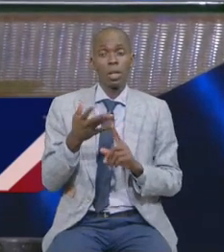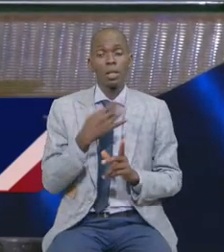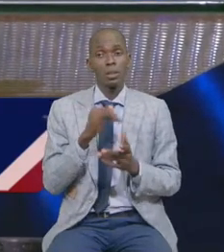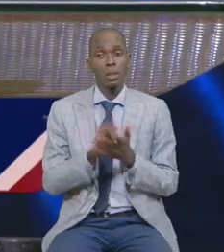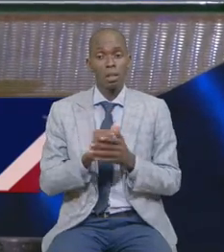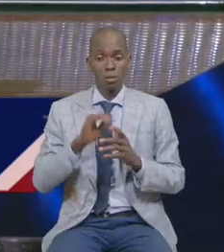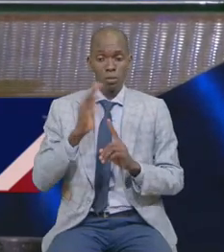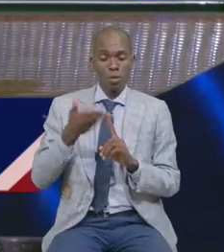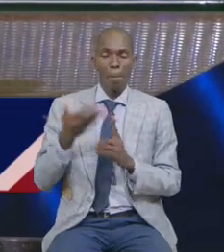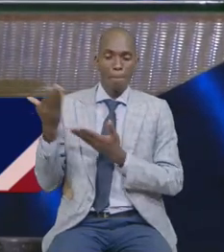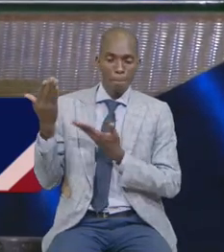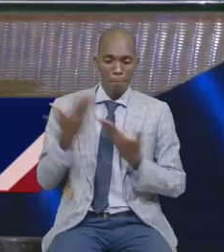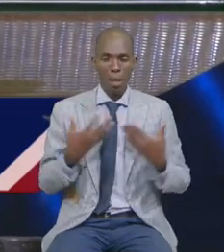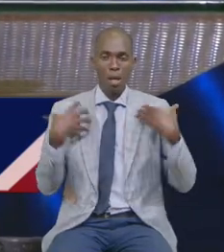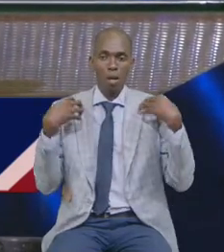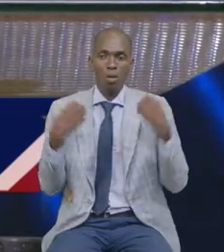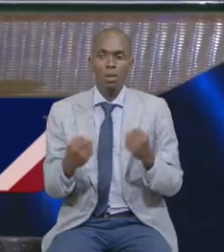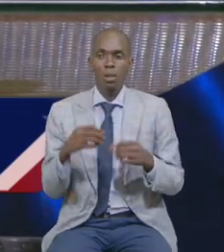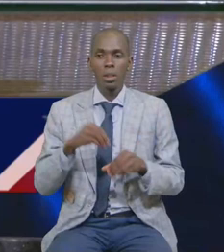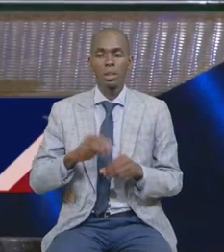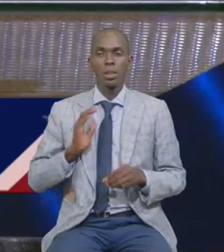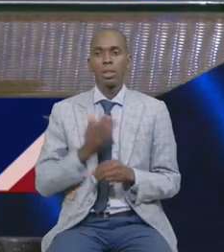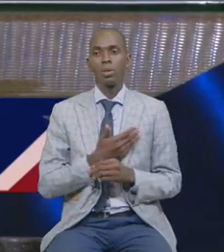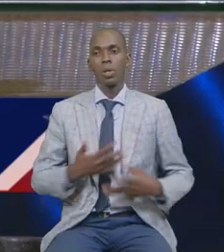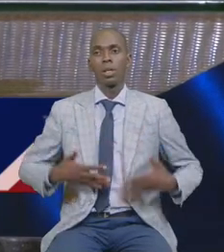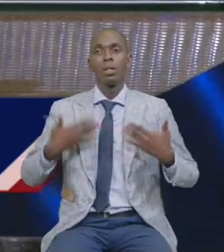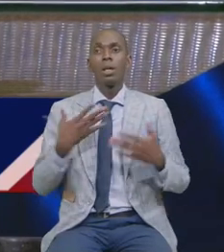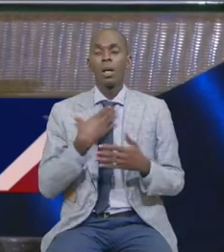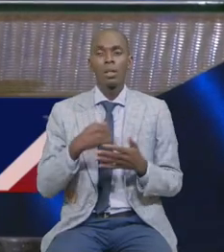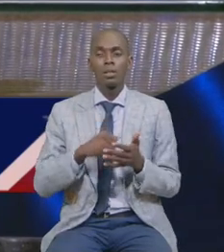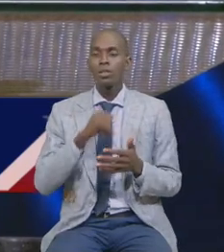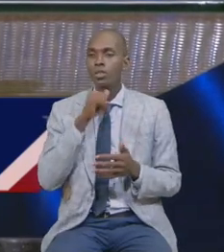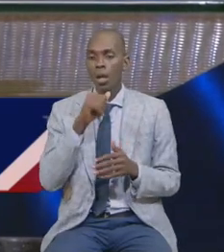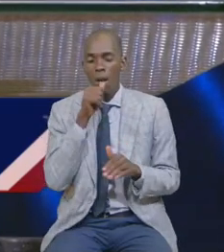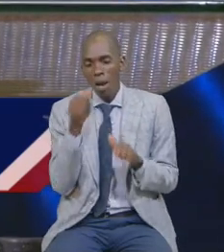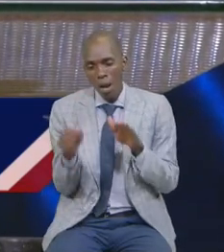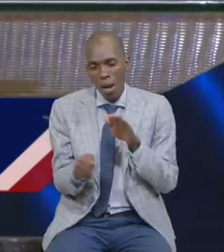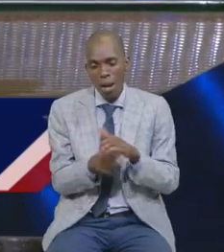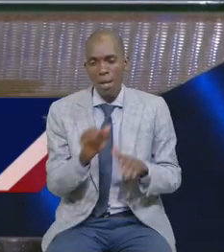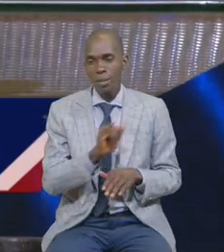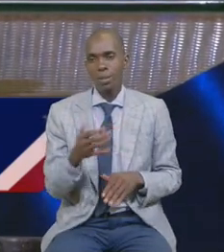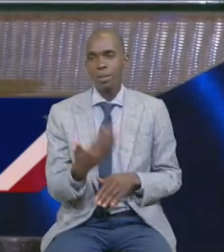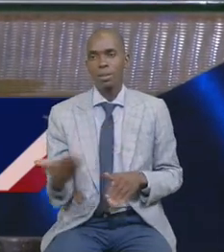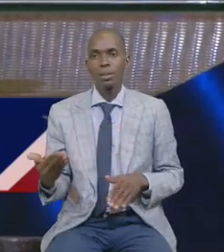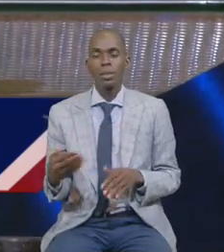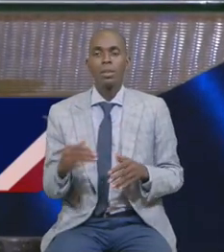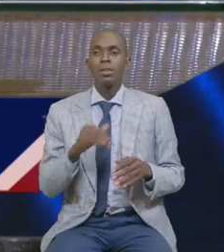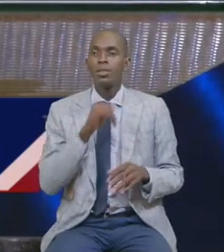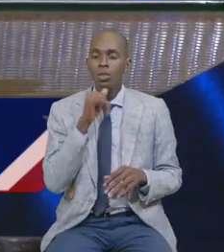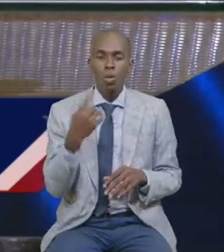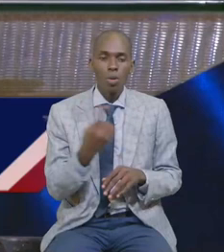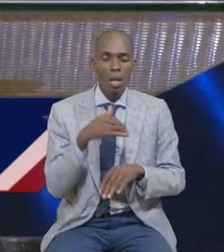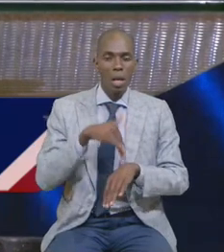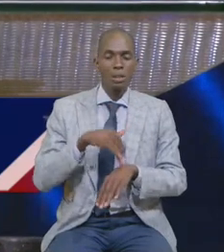brings courage in our lives and it's nothing he didn't say you know at the time of personal devotion personal